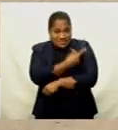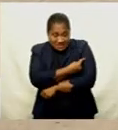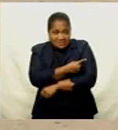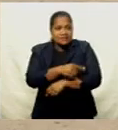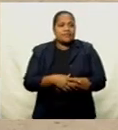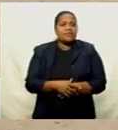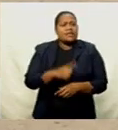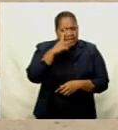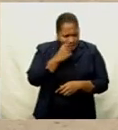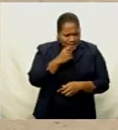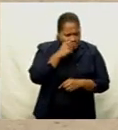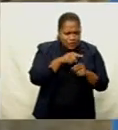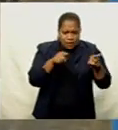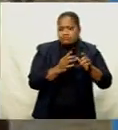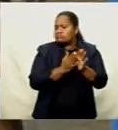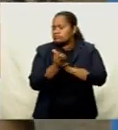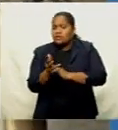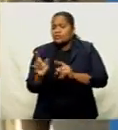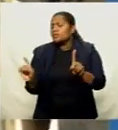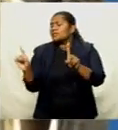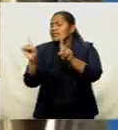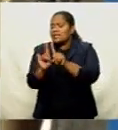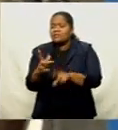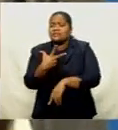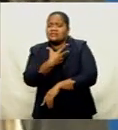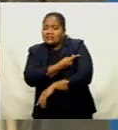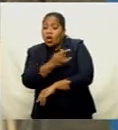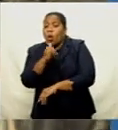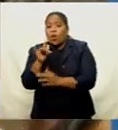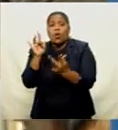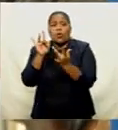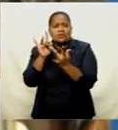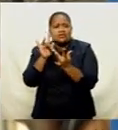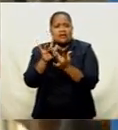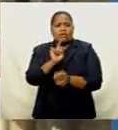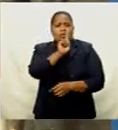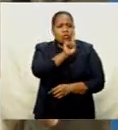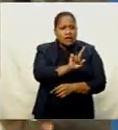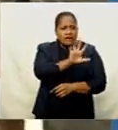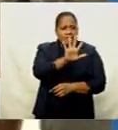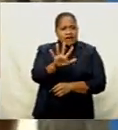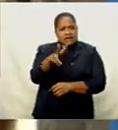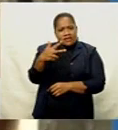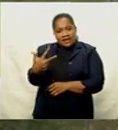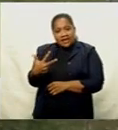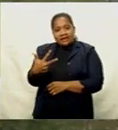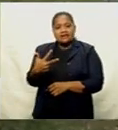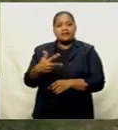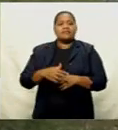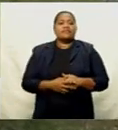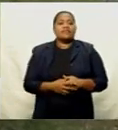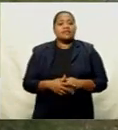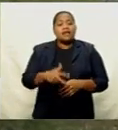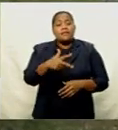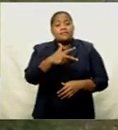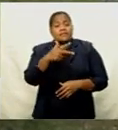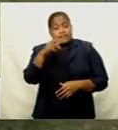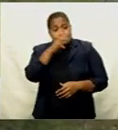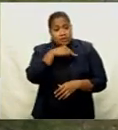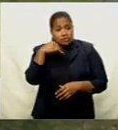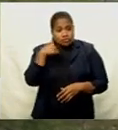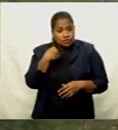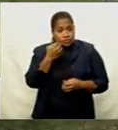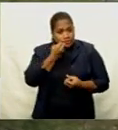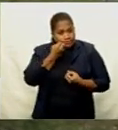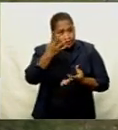simply go to the nearest vaccination site or contact 158. The ministry adds a reminder for the date of the second dose will